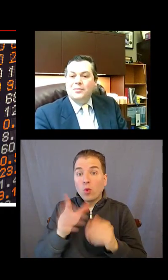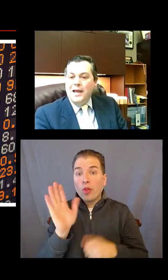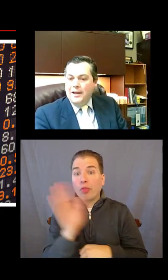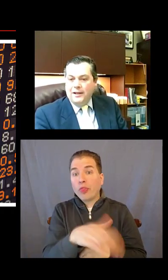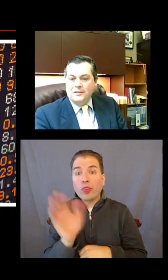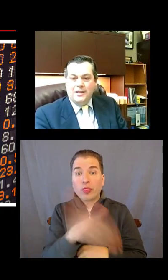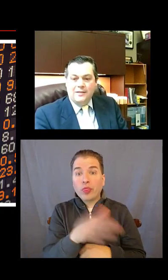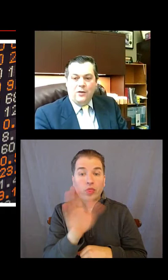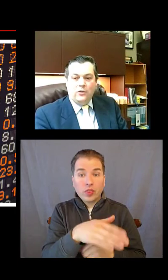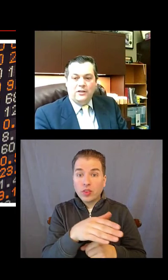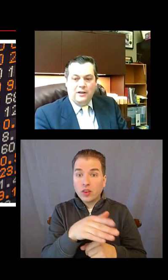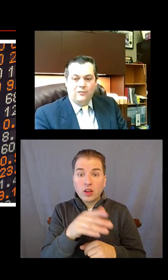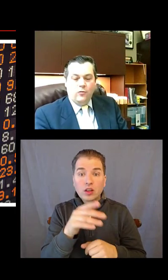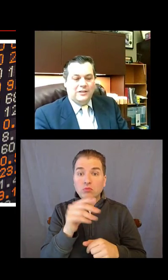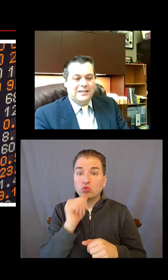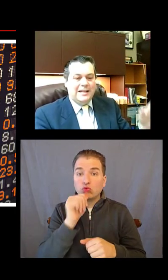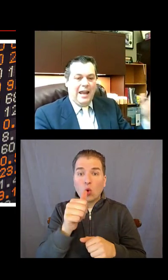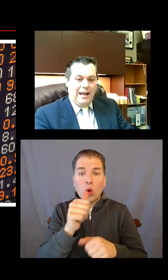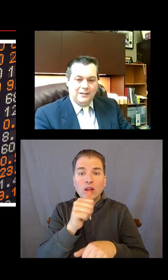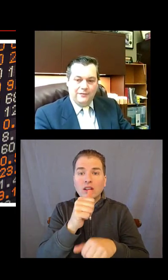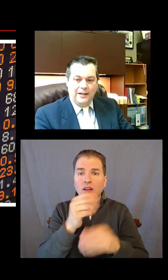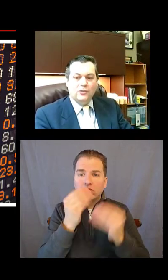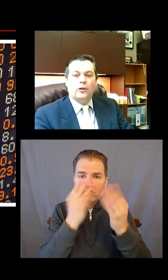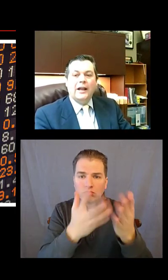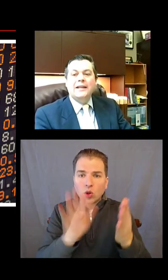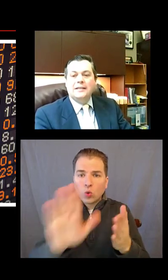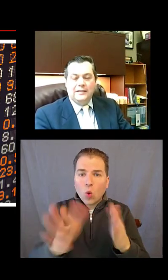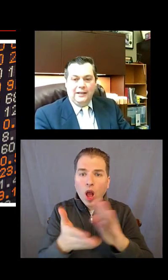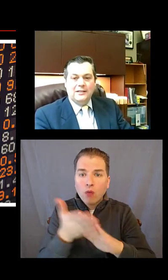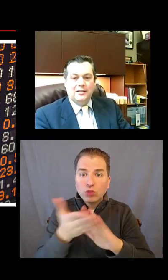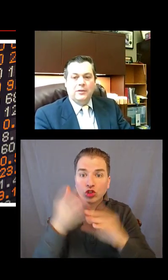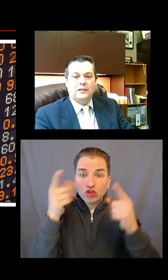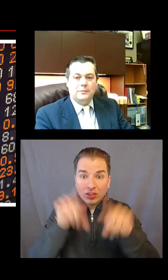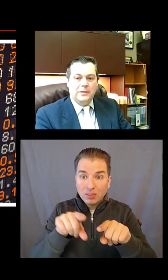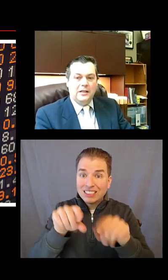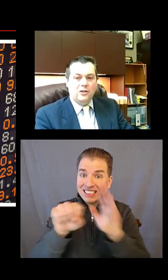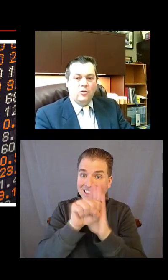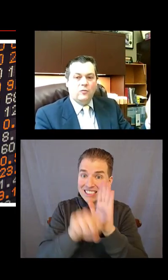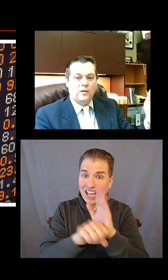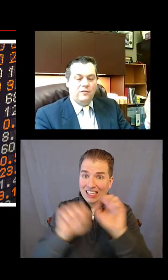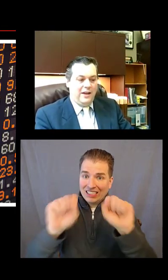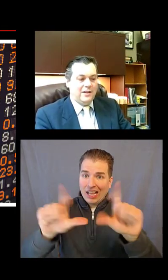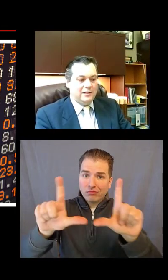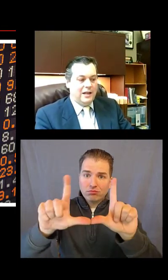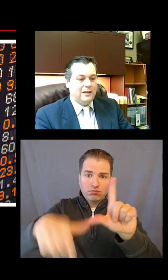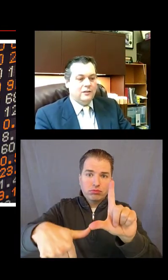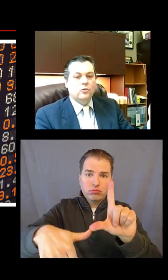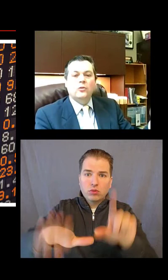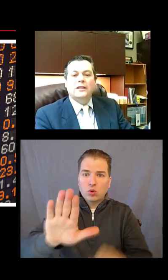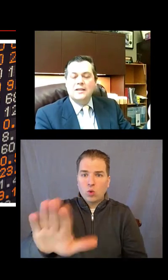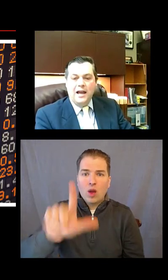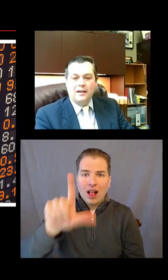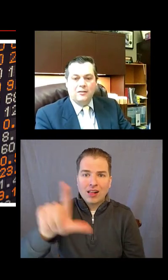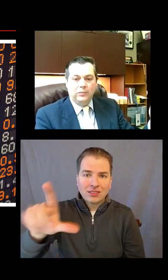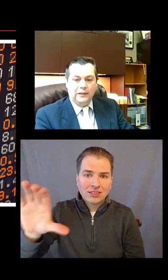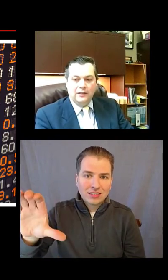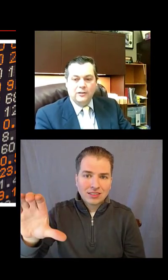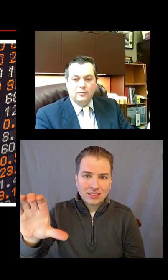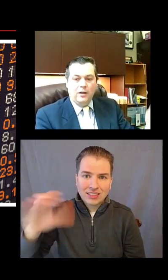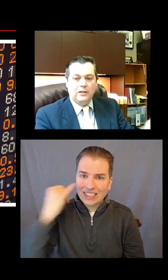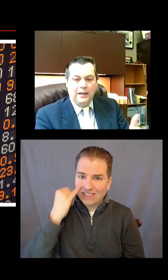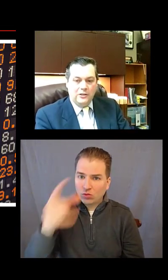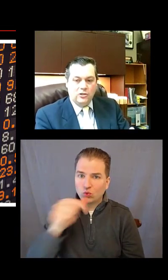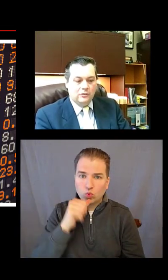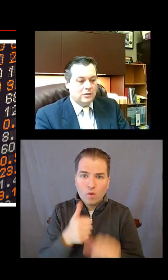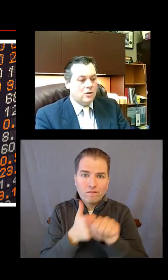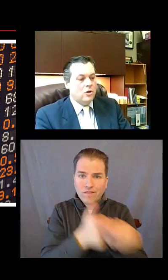in compliance and they would therefore deactivate your entity. Typically speaking, though, if we find a client who has not completed